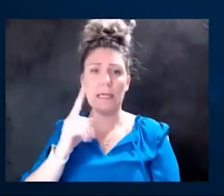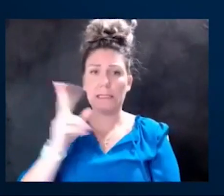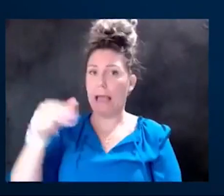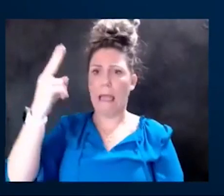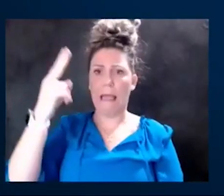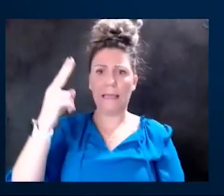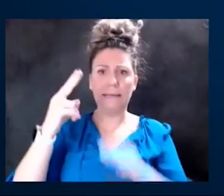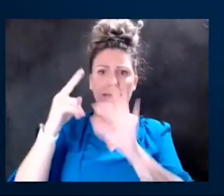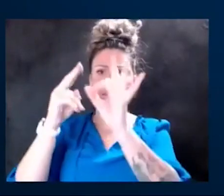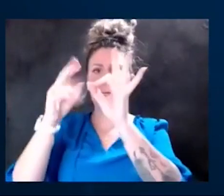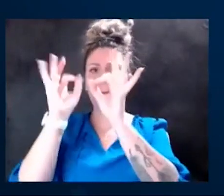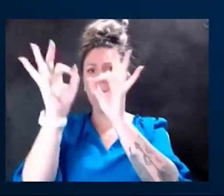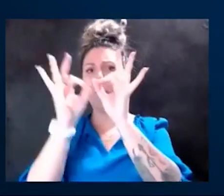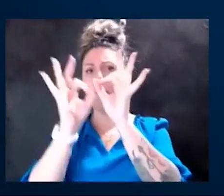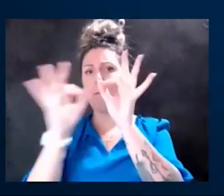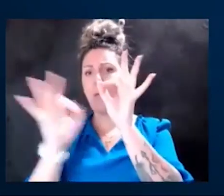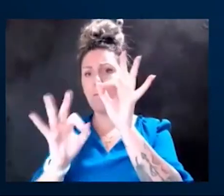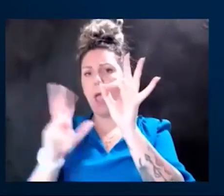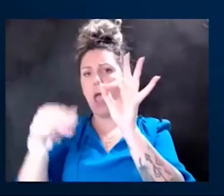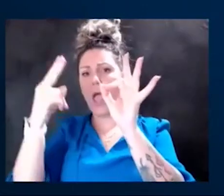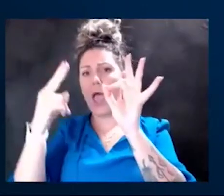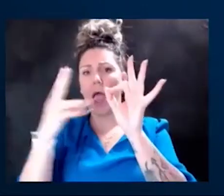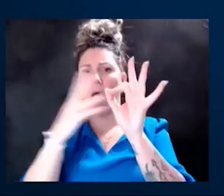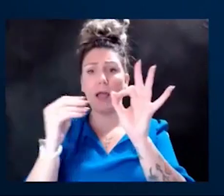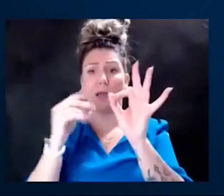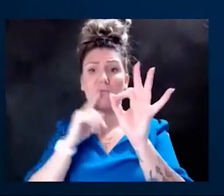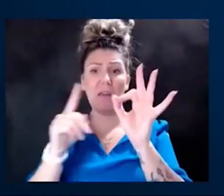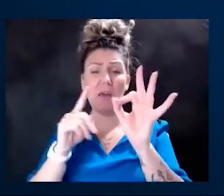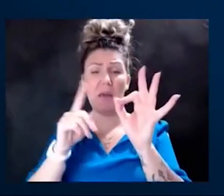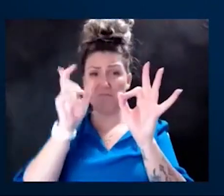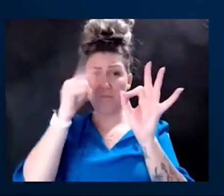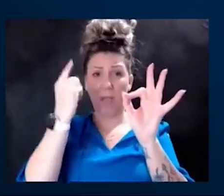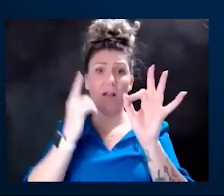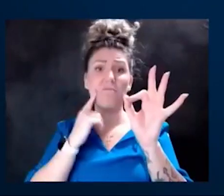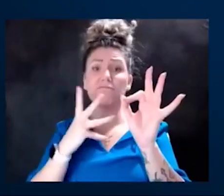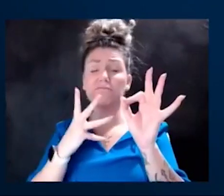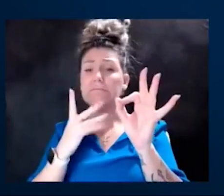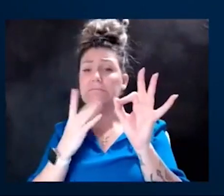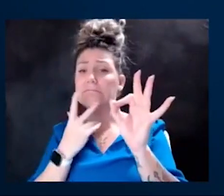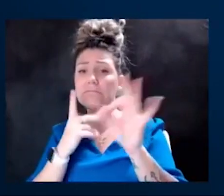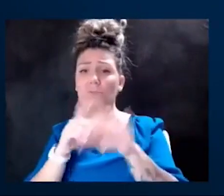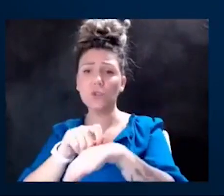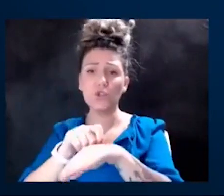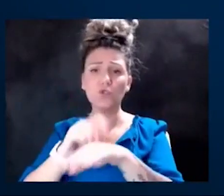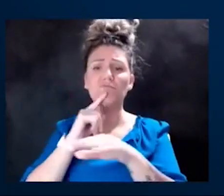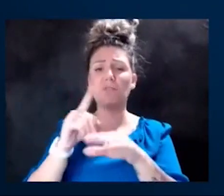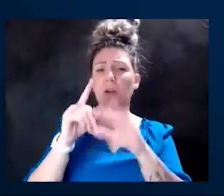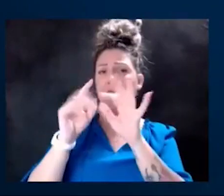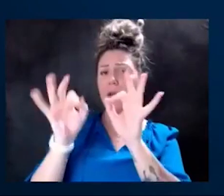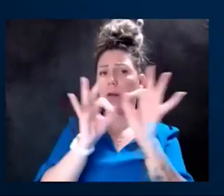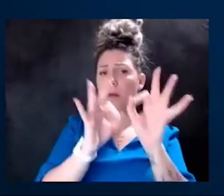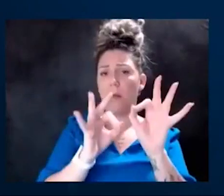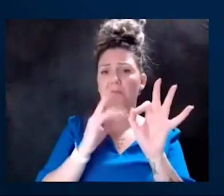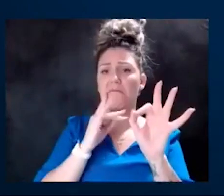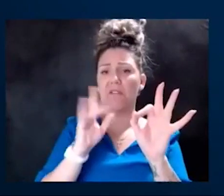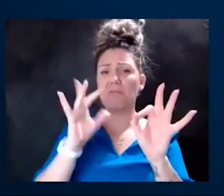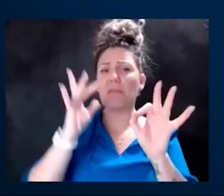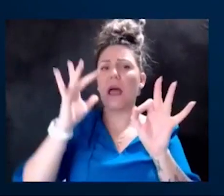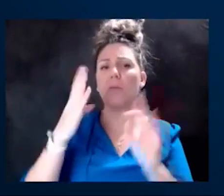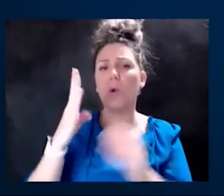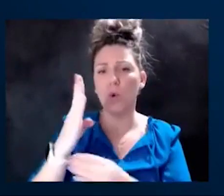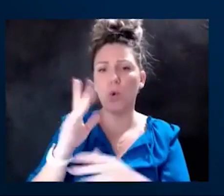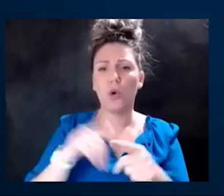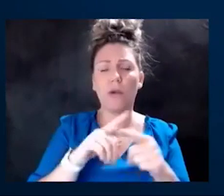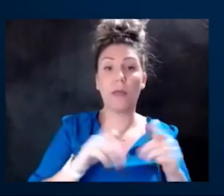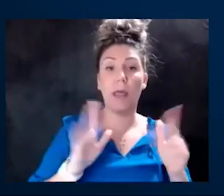these metrics. And black is right behind that. I mean, there's actually a very clear step-by-step pattern in here of who was experiencing